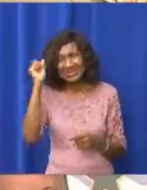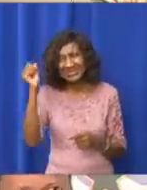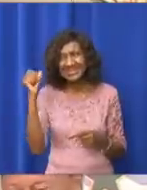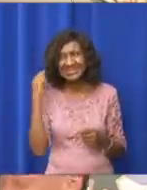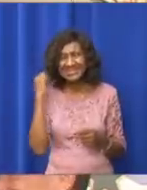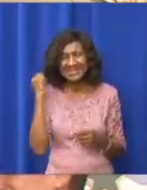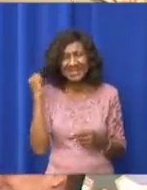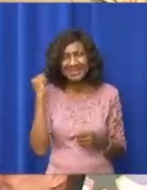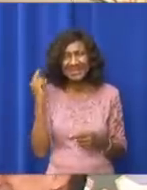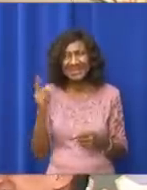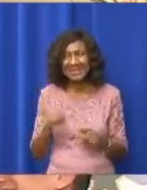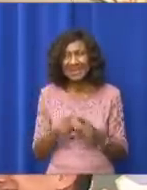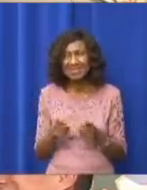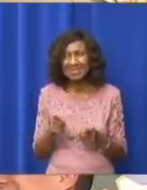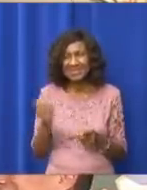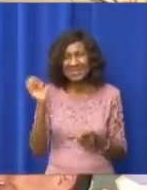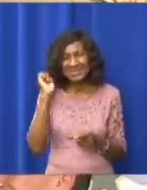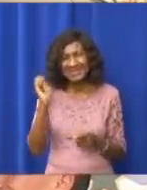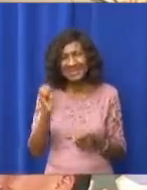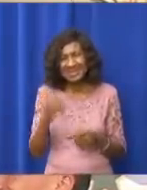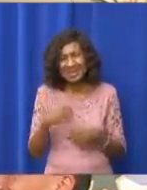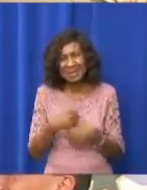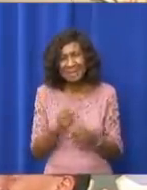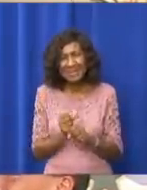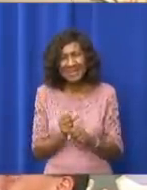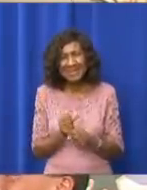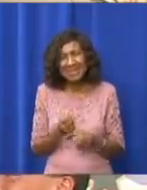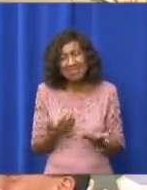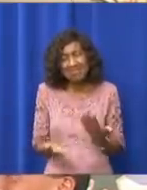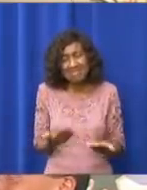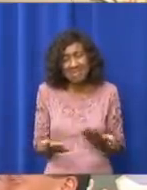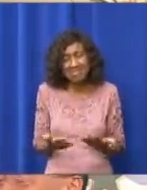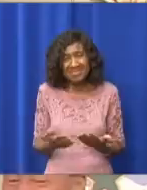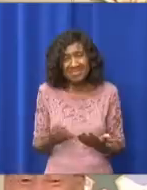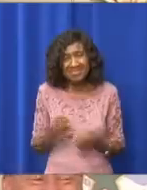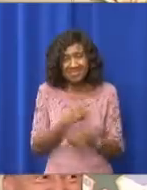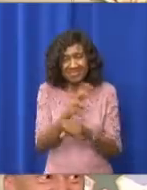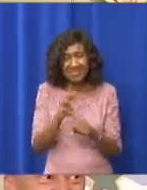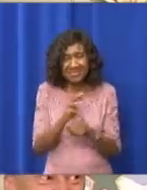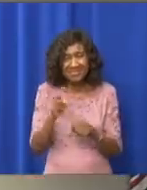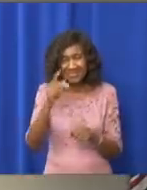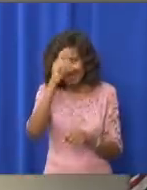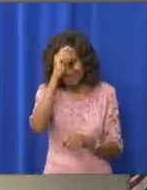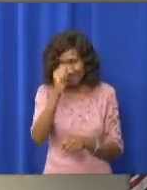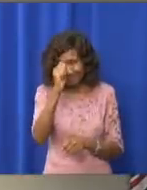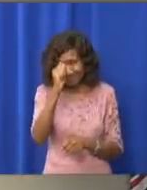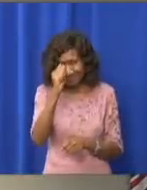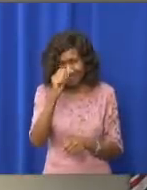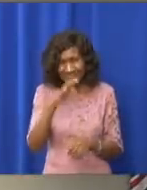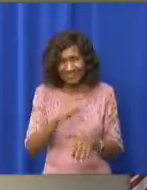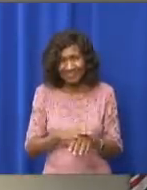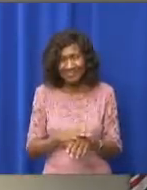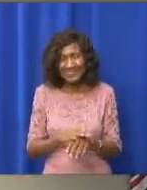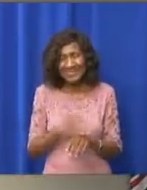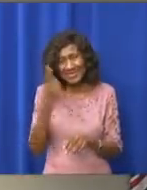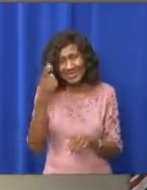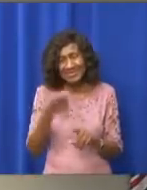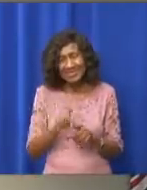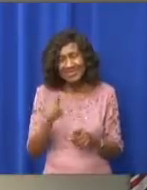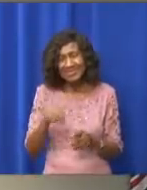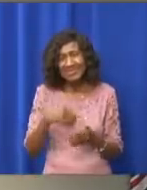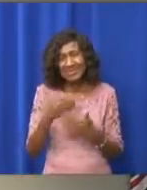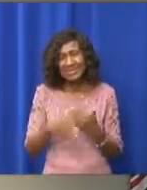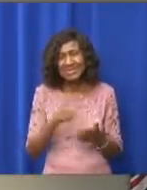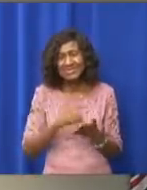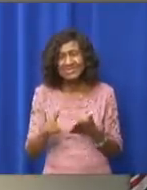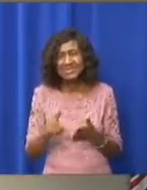I think I'm going to probably have to wear a cap to press briefings in the next few weeks if it keeps on like this. Okay, what about pest control